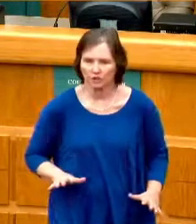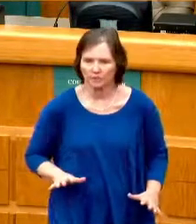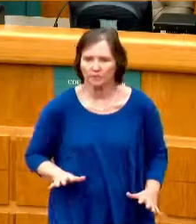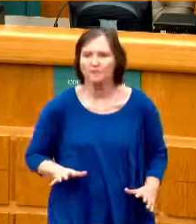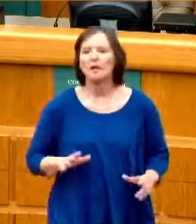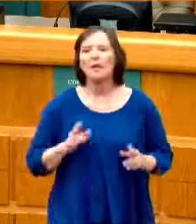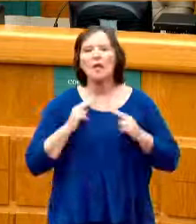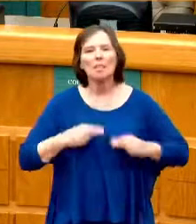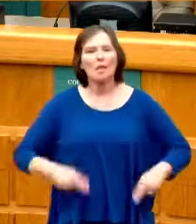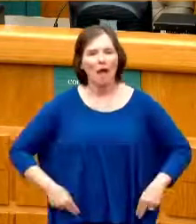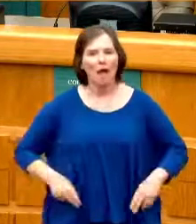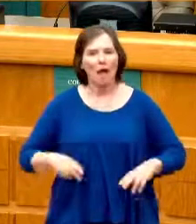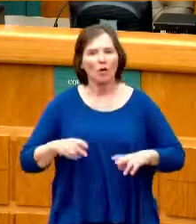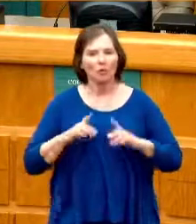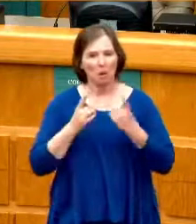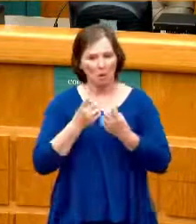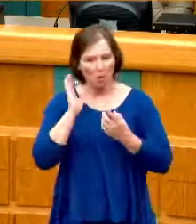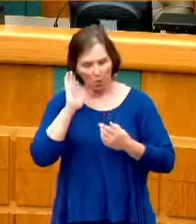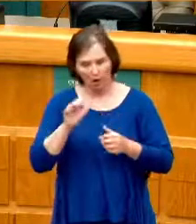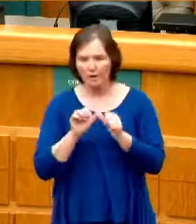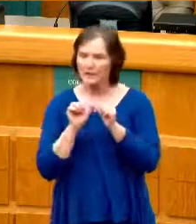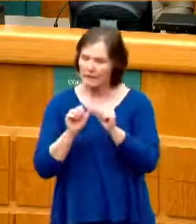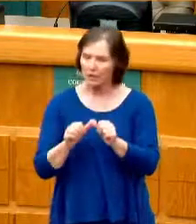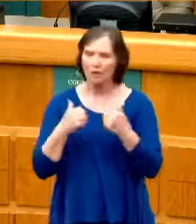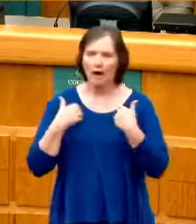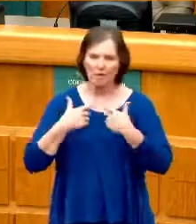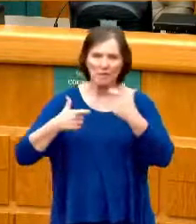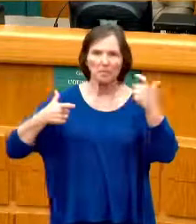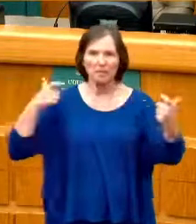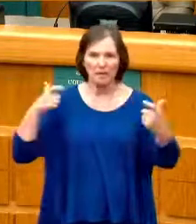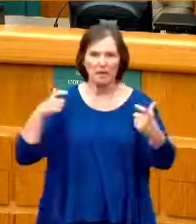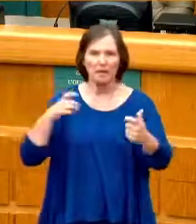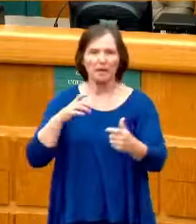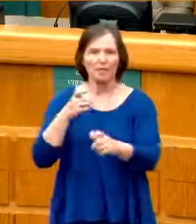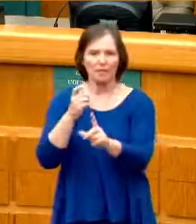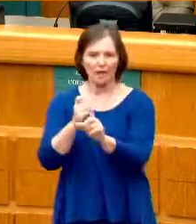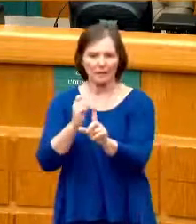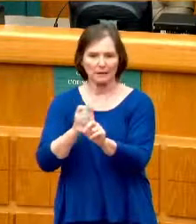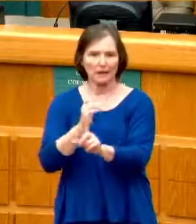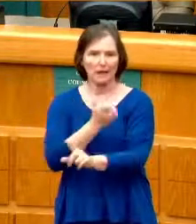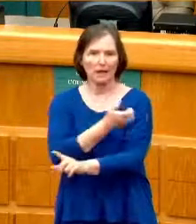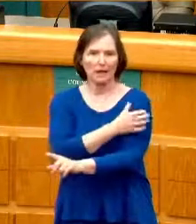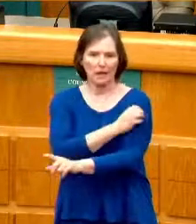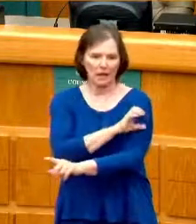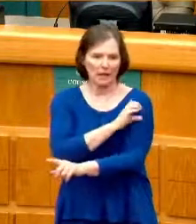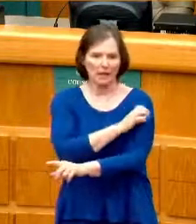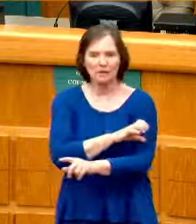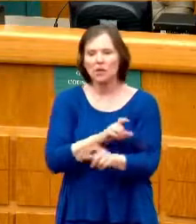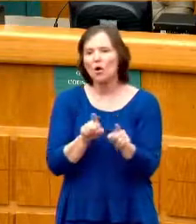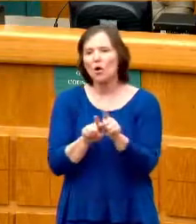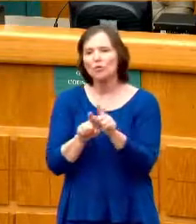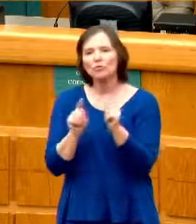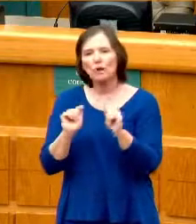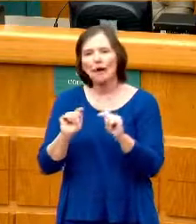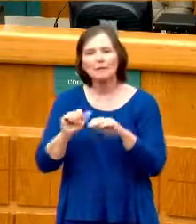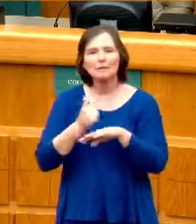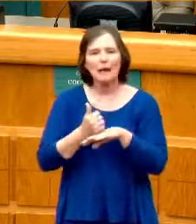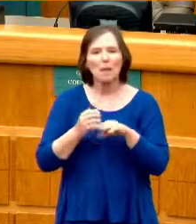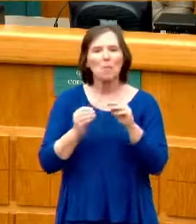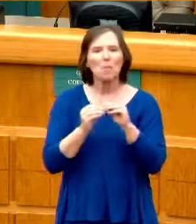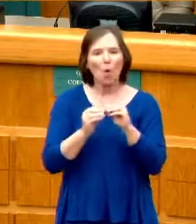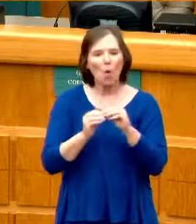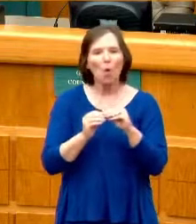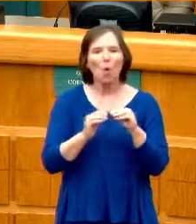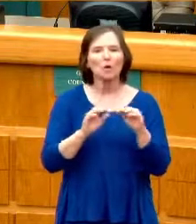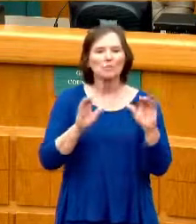mega vaccination clinics and is working on setting up more clinics in the near future to have more consistent clinics where citizens